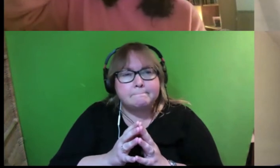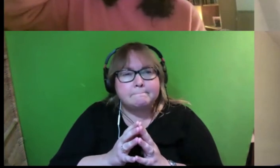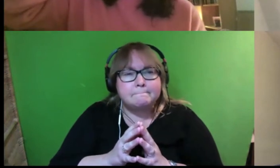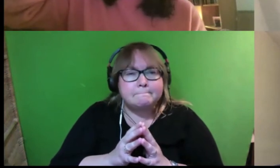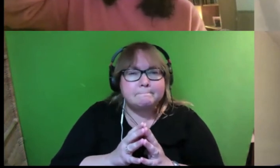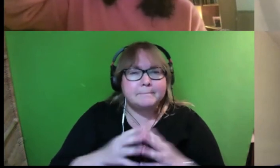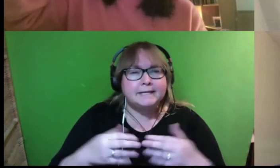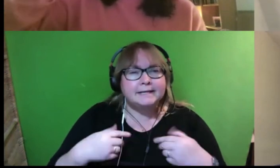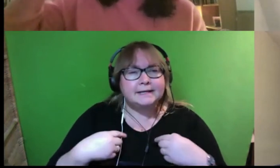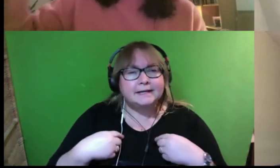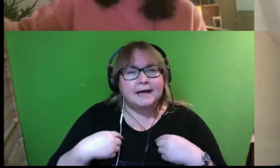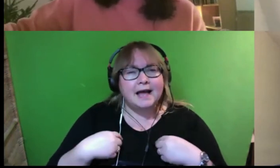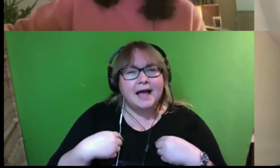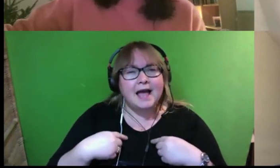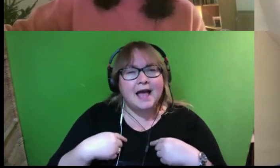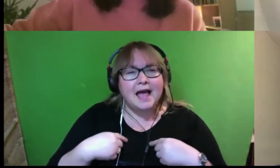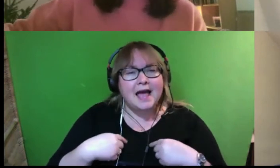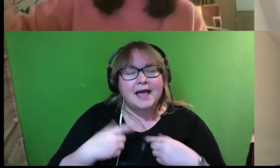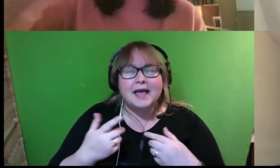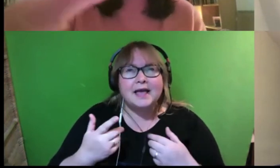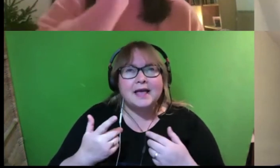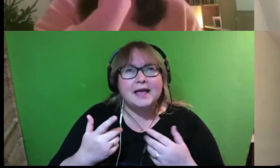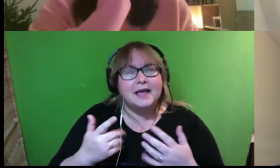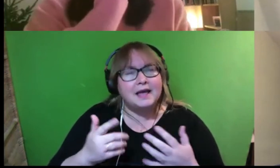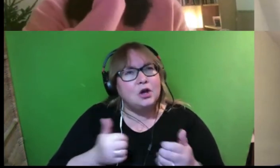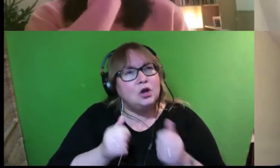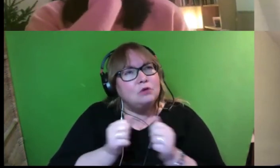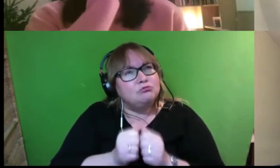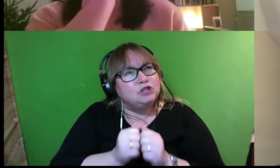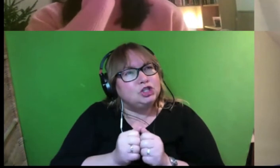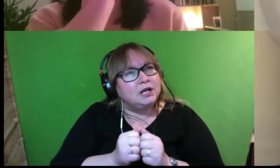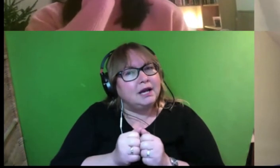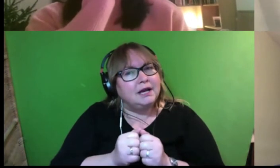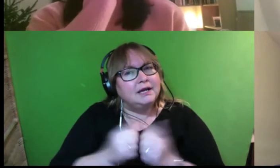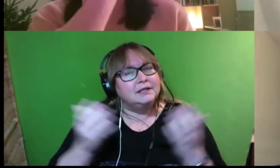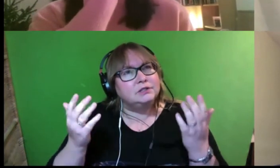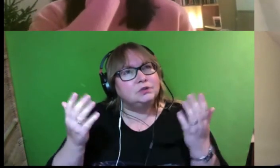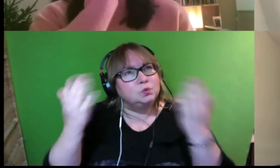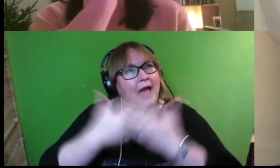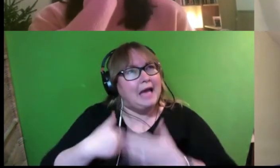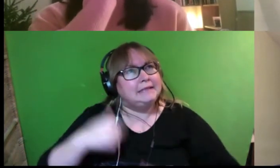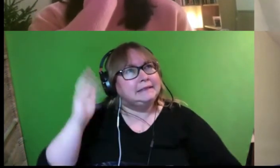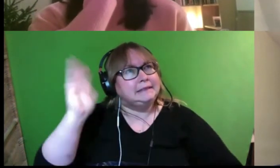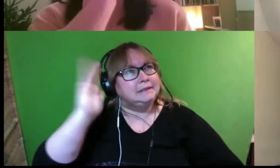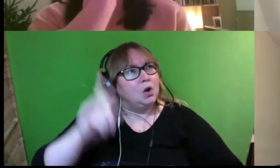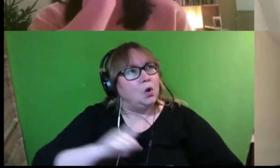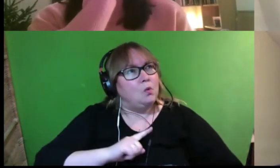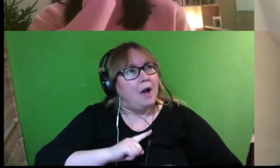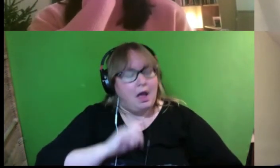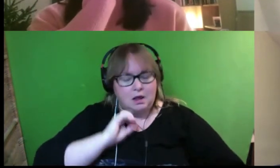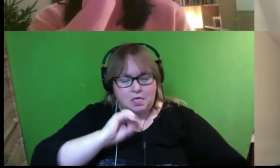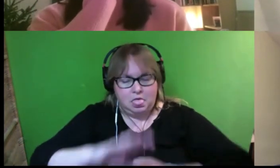I just really appreciated this opportunity as a clarifying moment. And I think I've been so